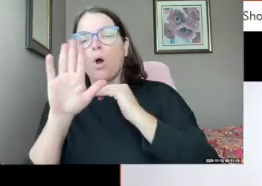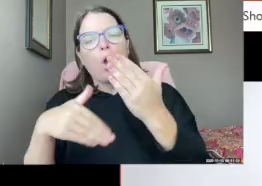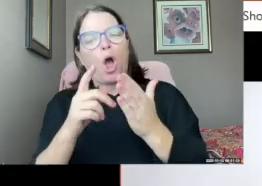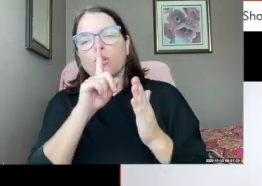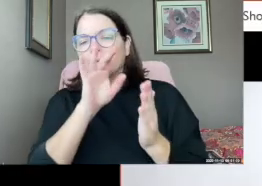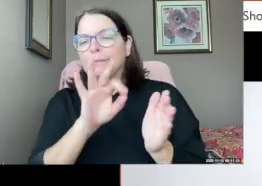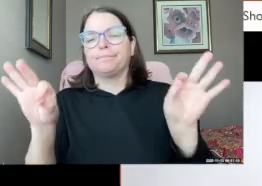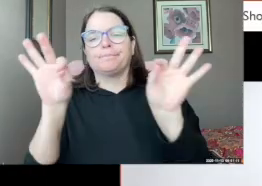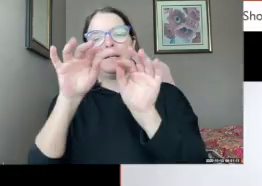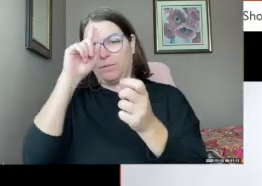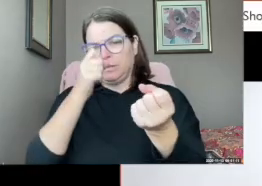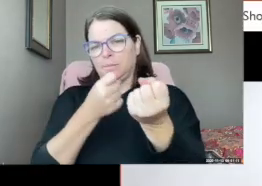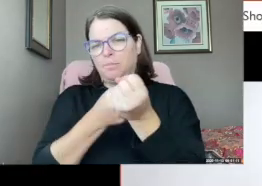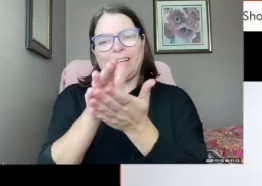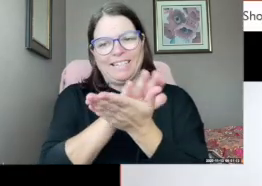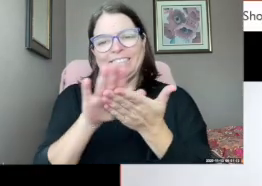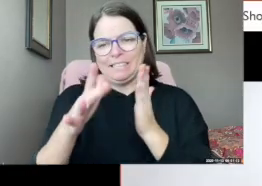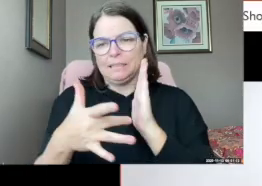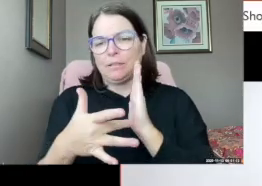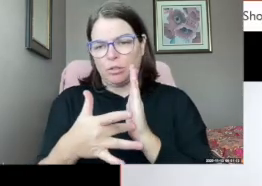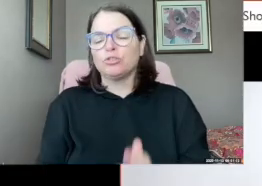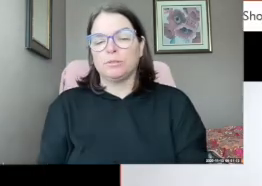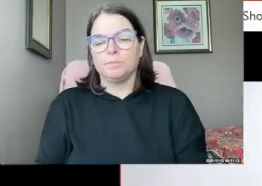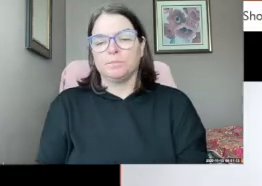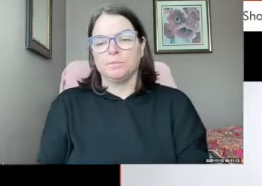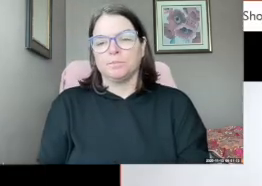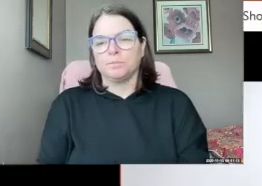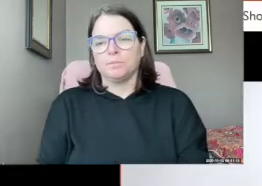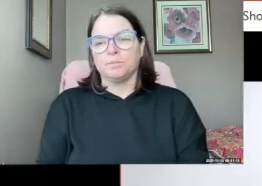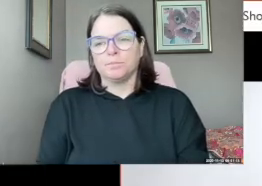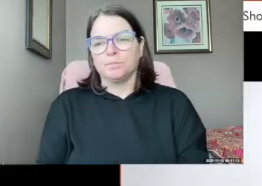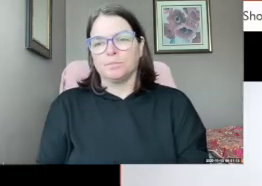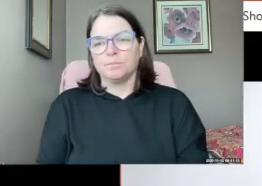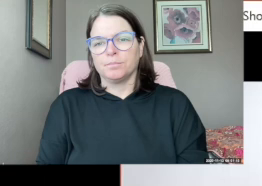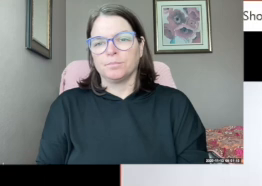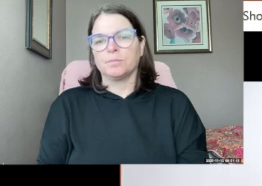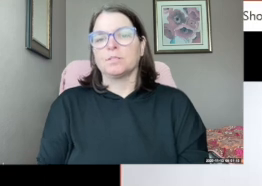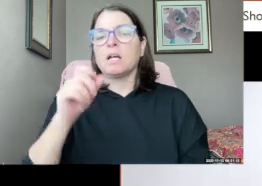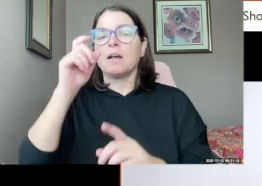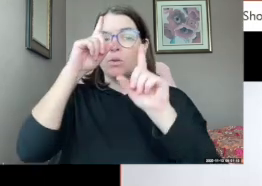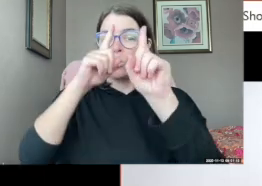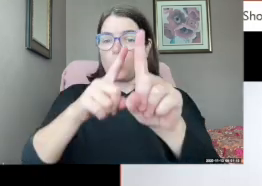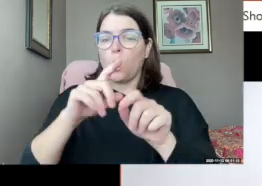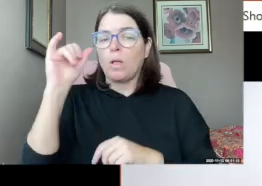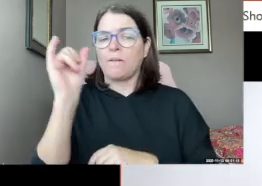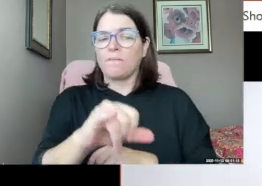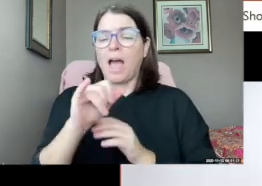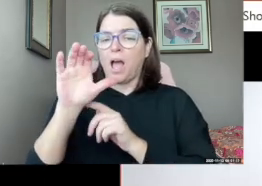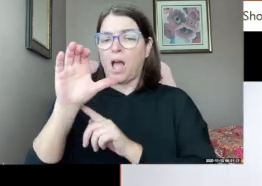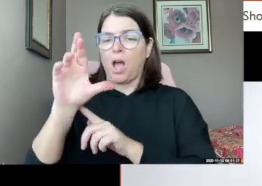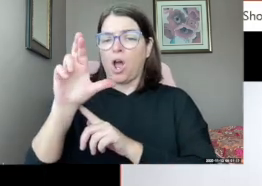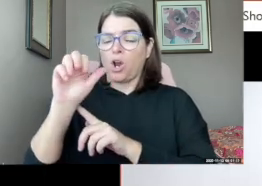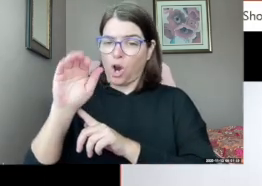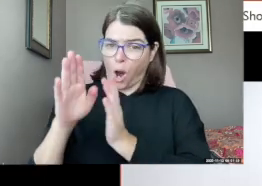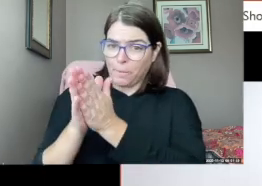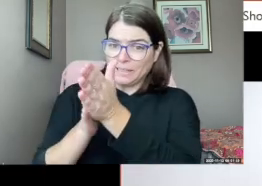all critical in supporting the cleanest available technologies. With the goals of CARB incentives in mind, let's